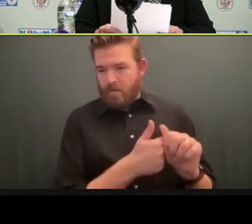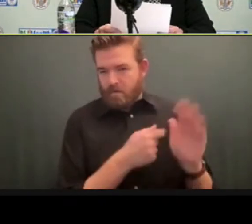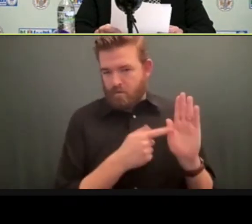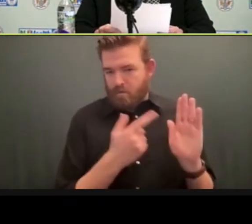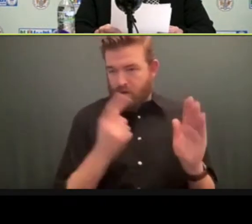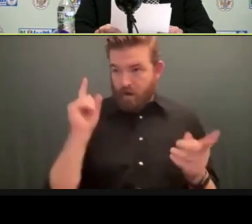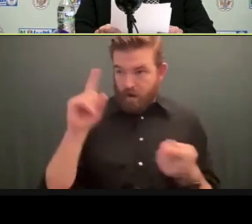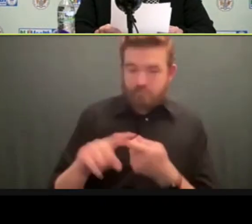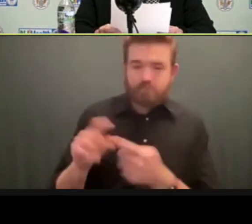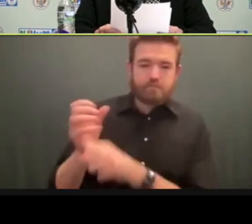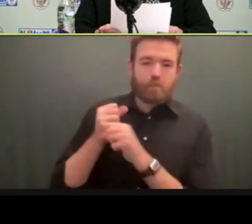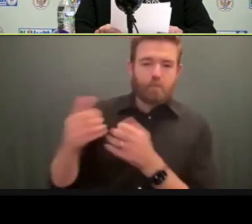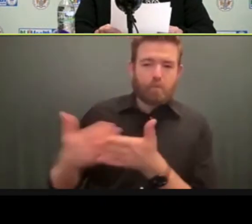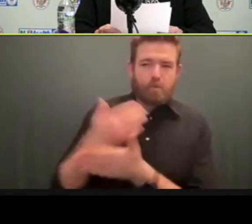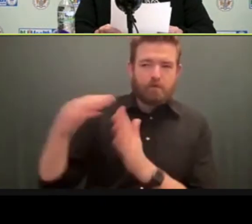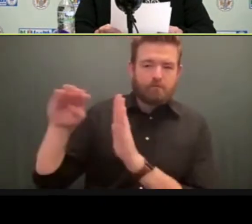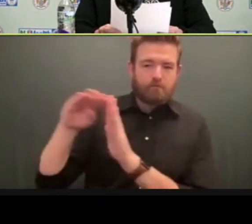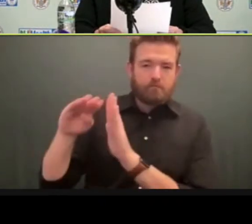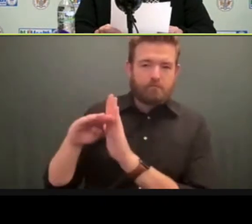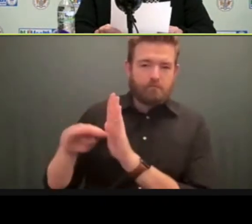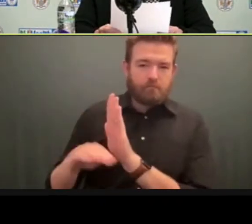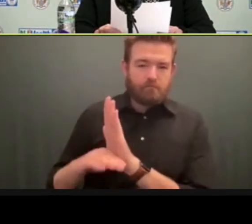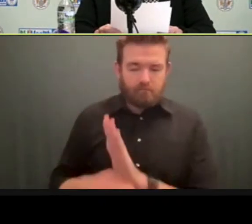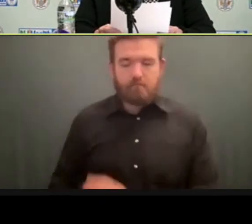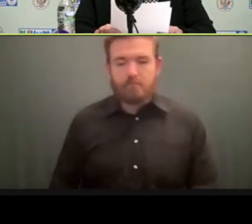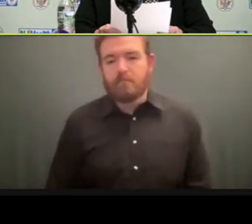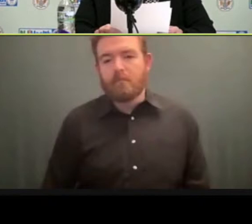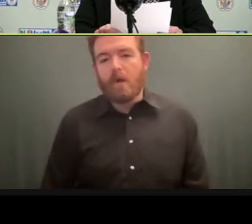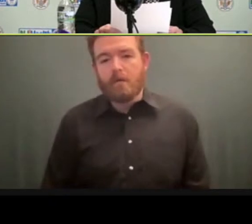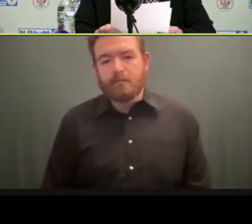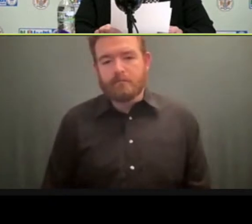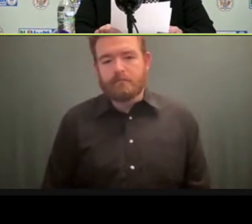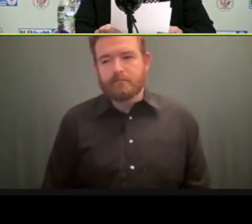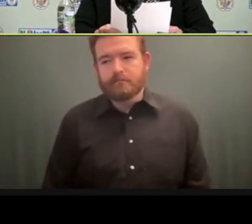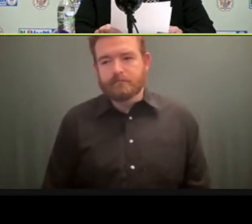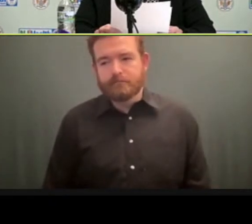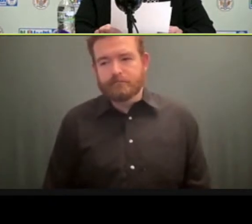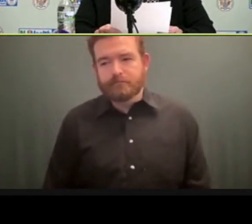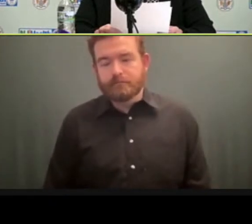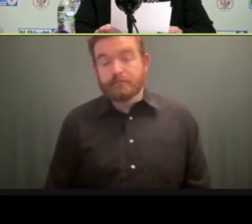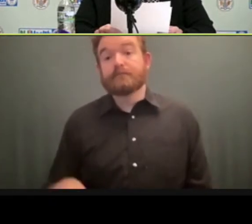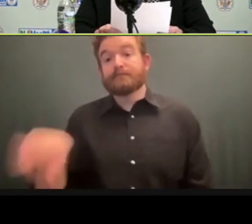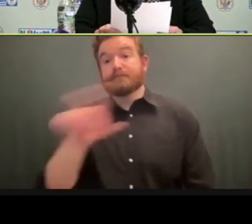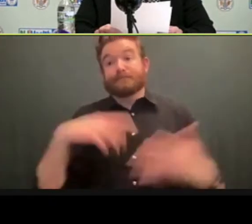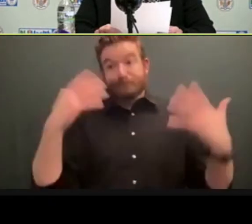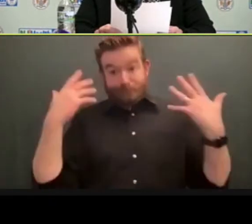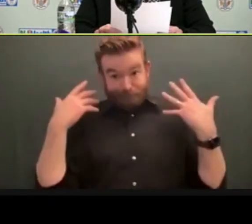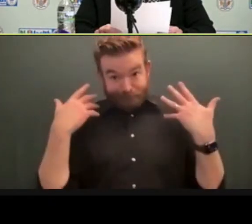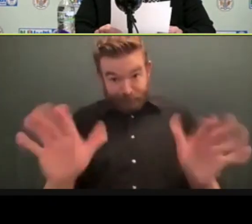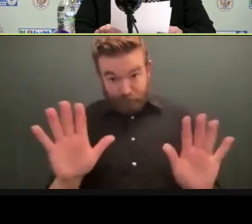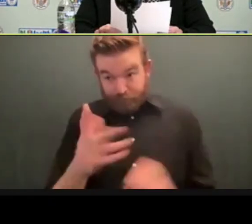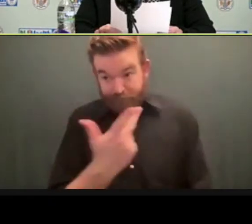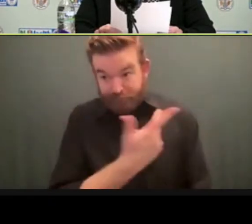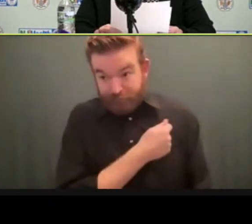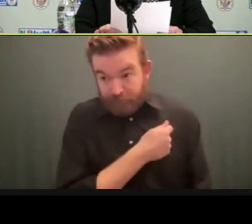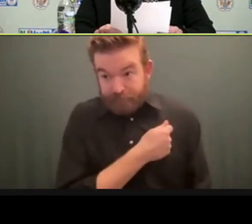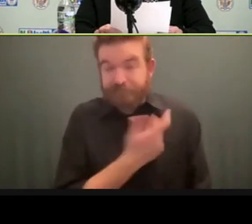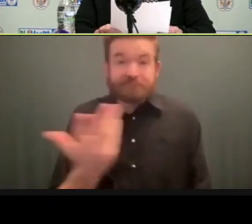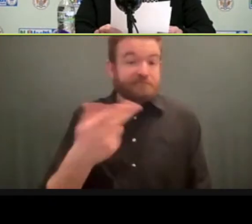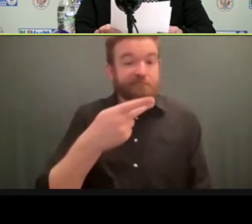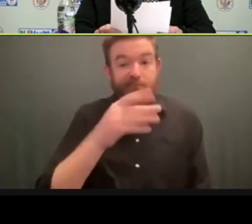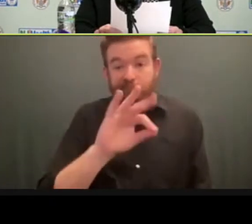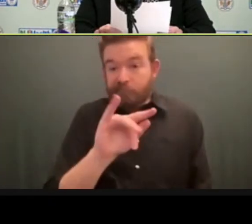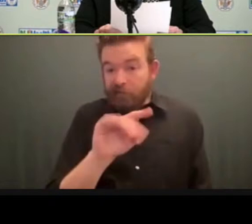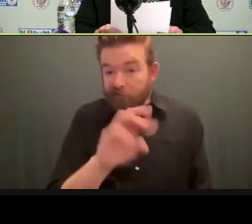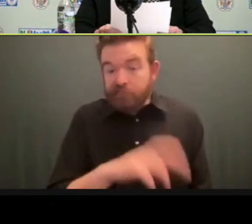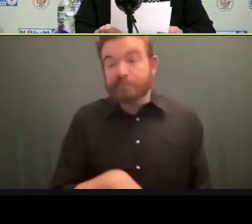Boosted individuals, or those who have completed the primary series of an mRNA vaccine within the last 6 months,